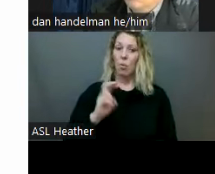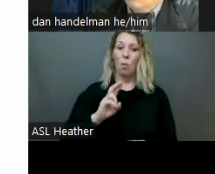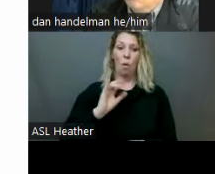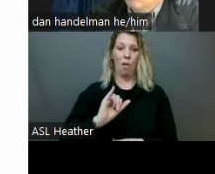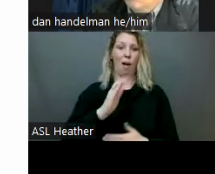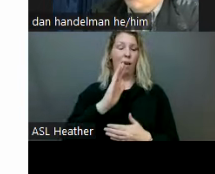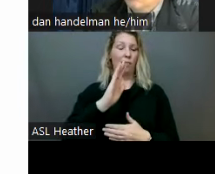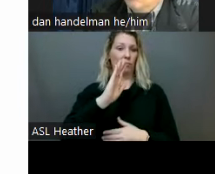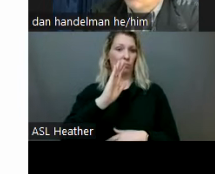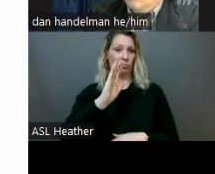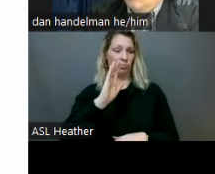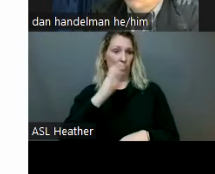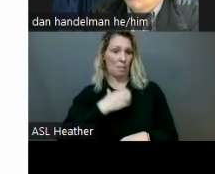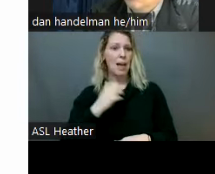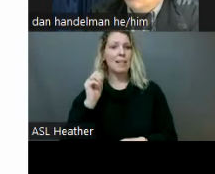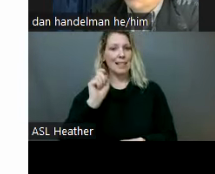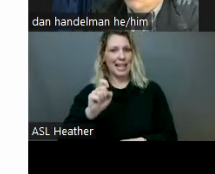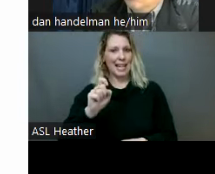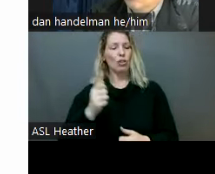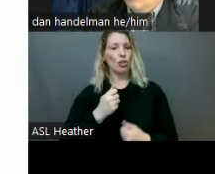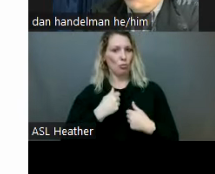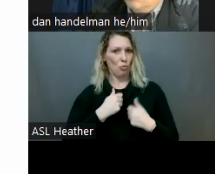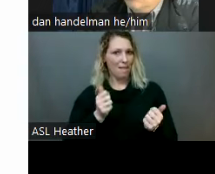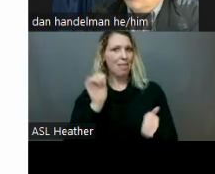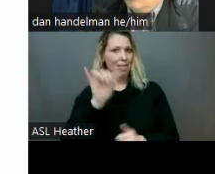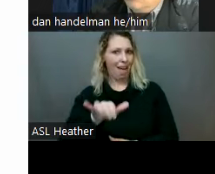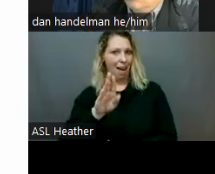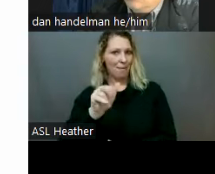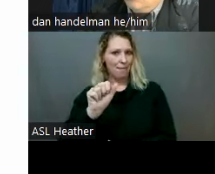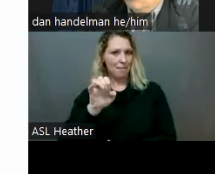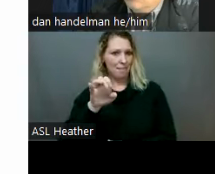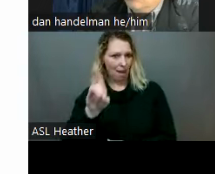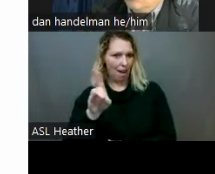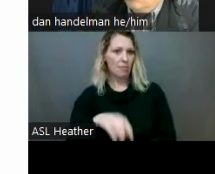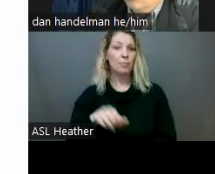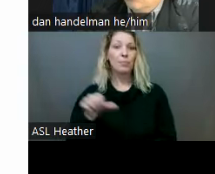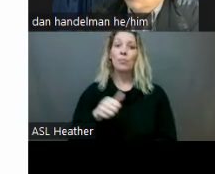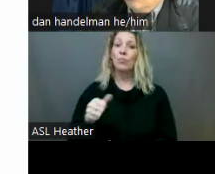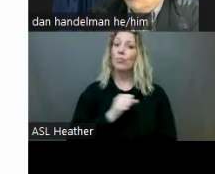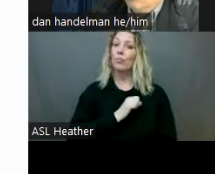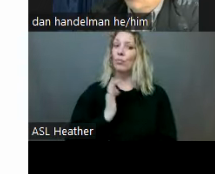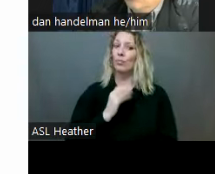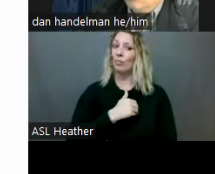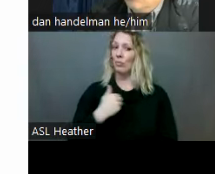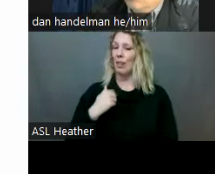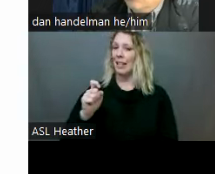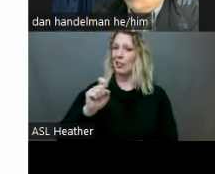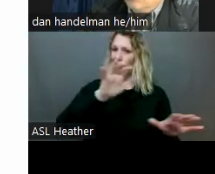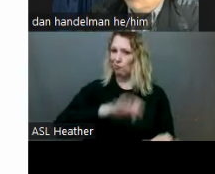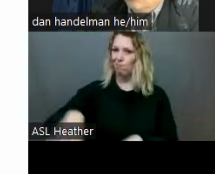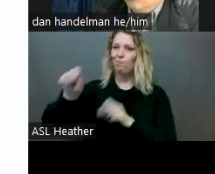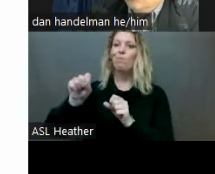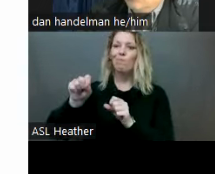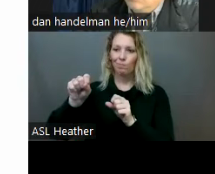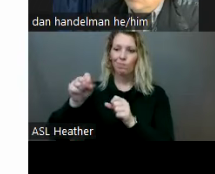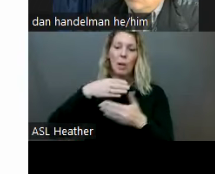allegations, they should reveal that bias. If possible, another staff member should complete the intake.